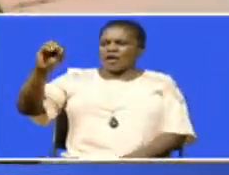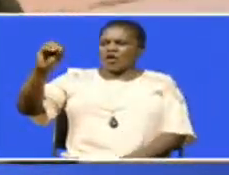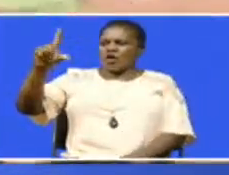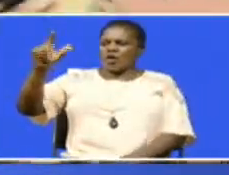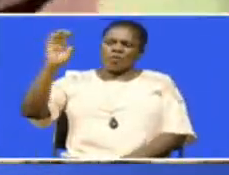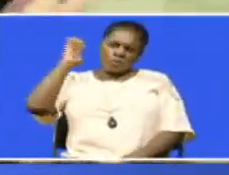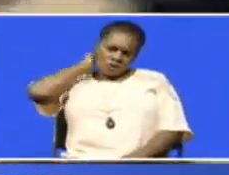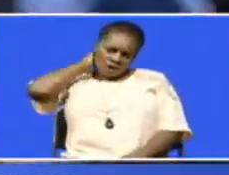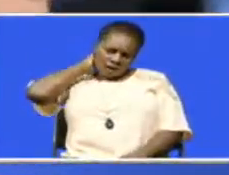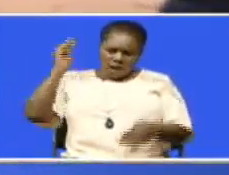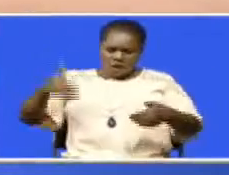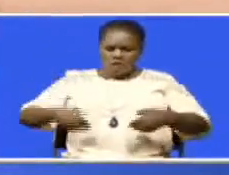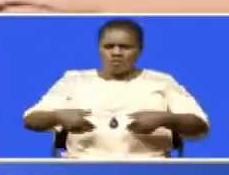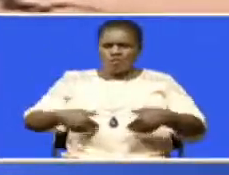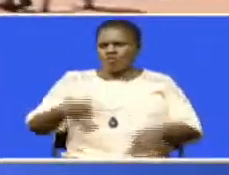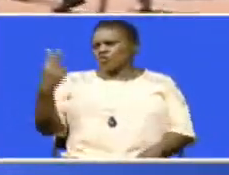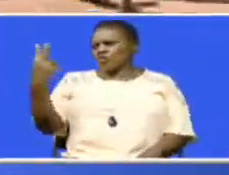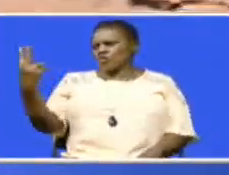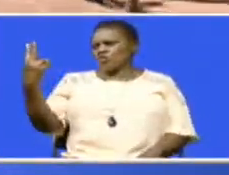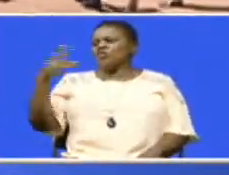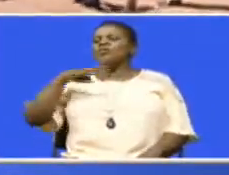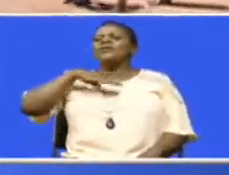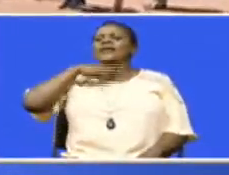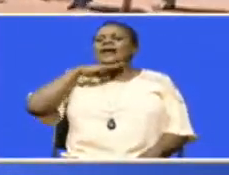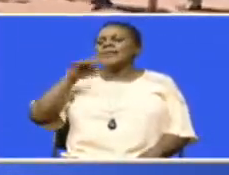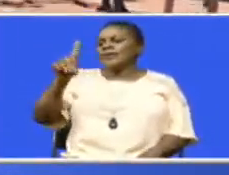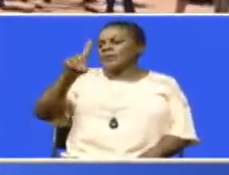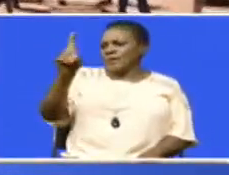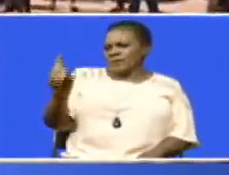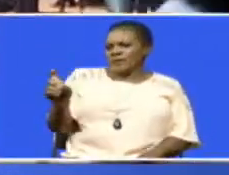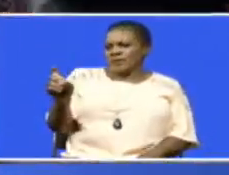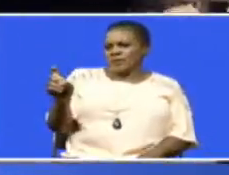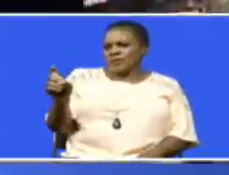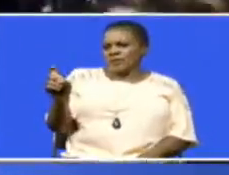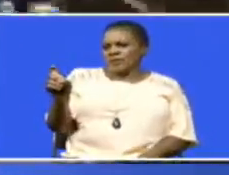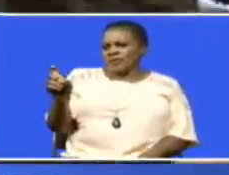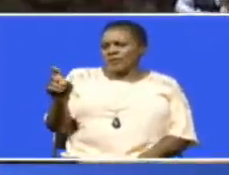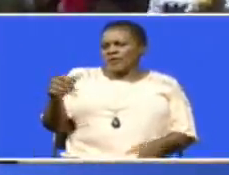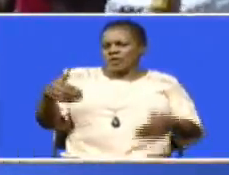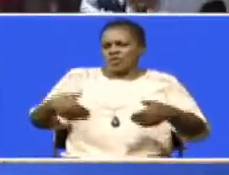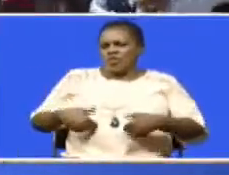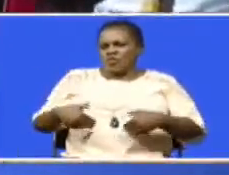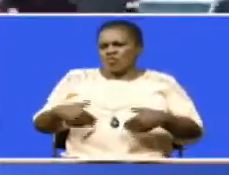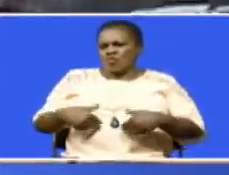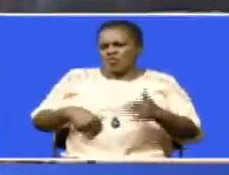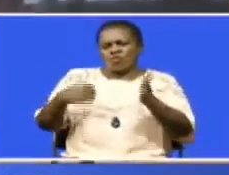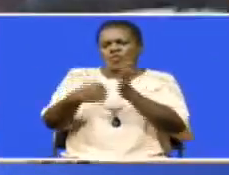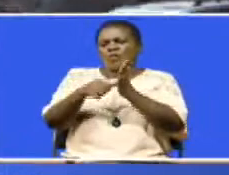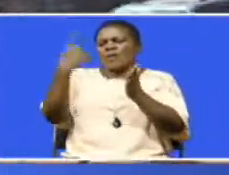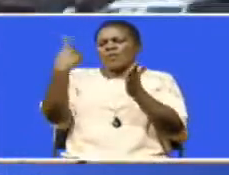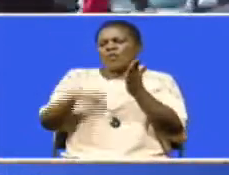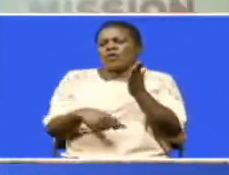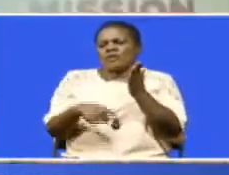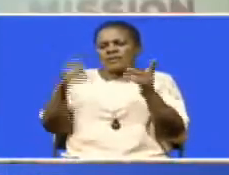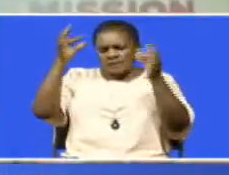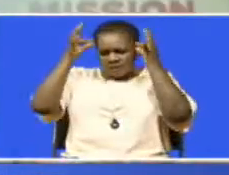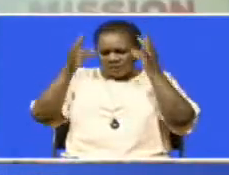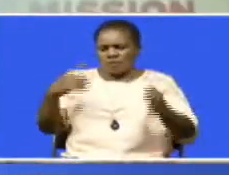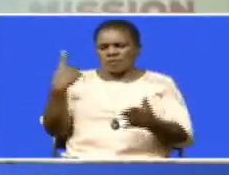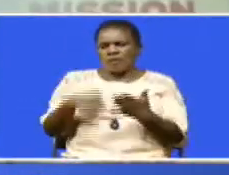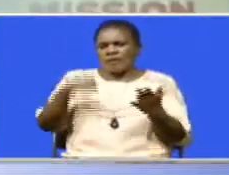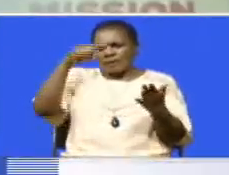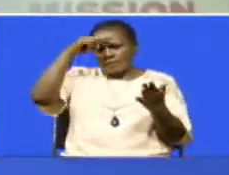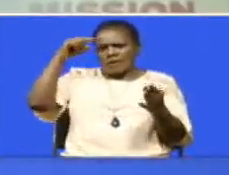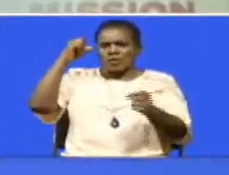Murang'a, vijana wawili walipoteza uhai. Je, nini kinachowachongea vijana na mustakabali wao ni upi? Because of